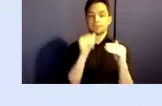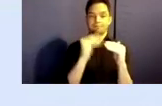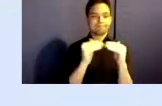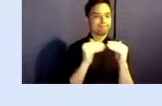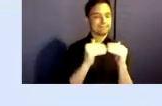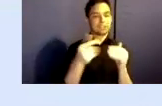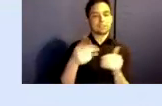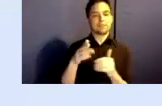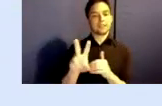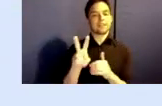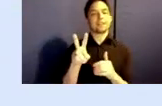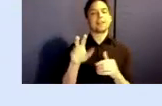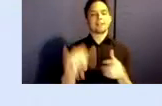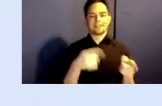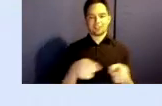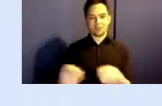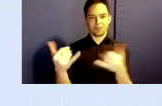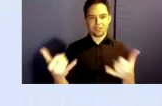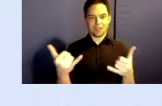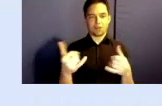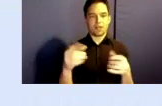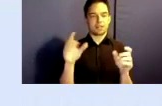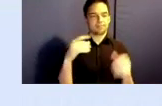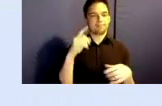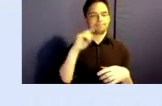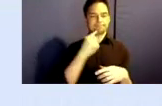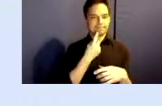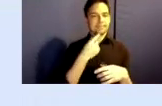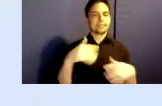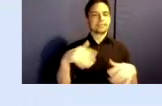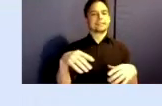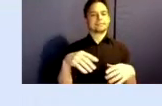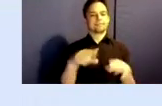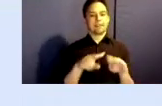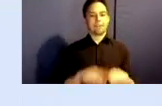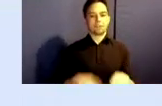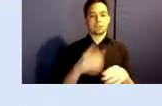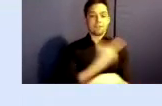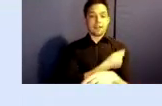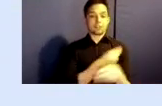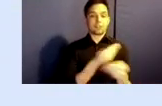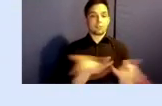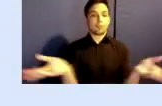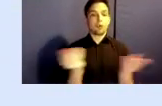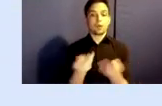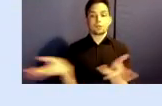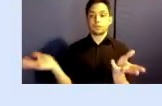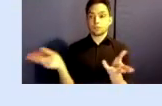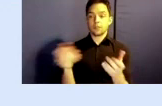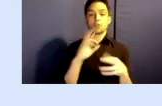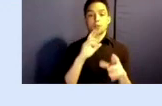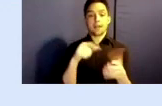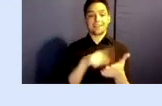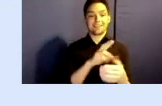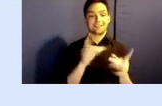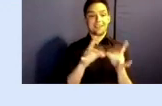is occurring right now at alarming levels, where vaccines are being deployed. The reality of this violence is that it